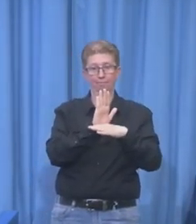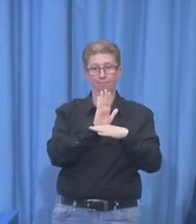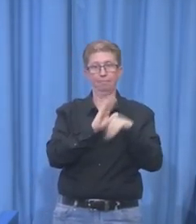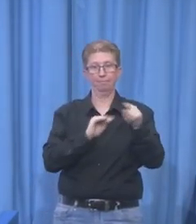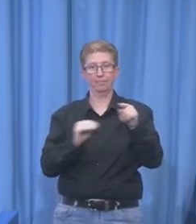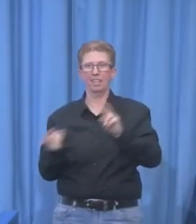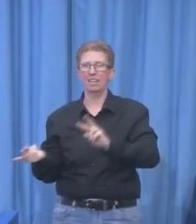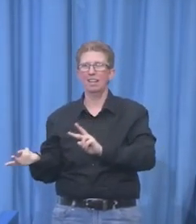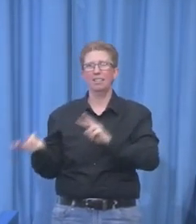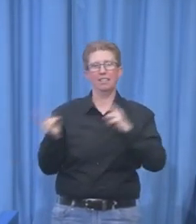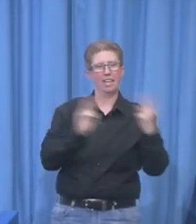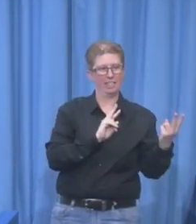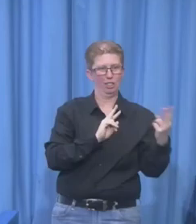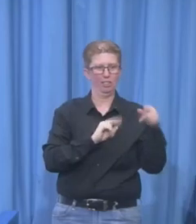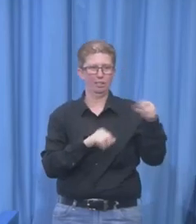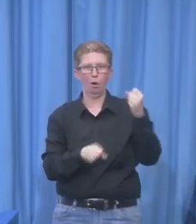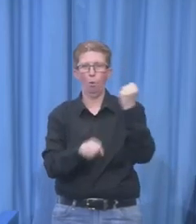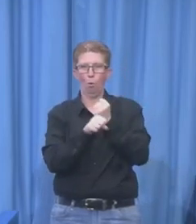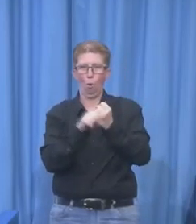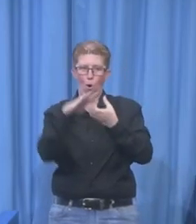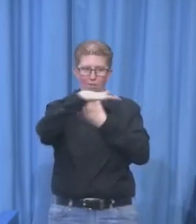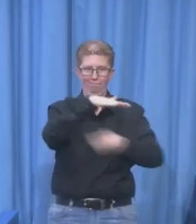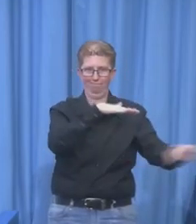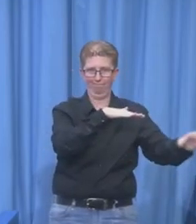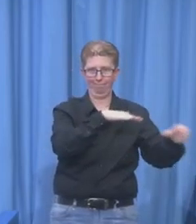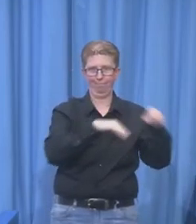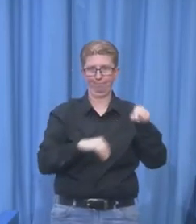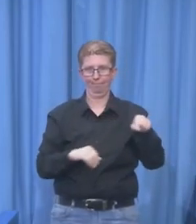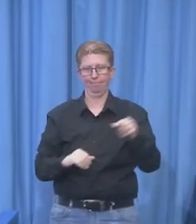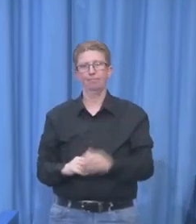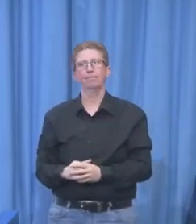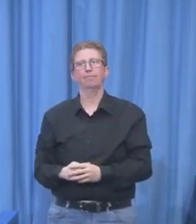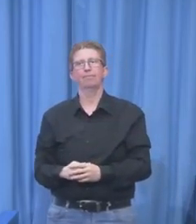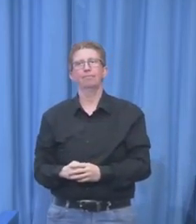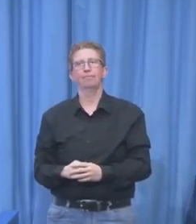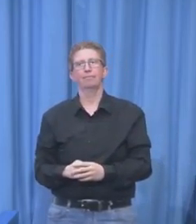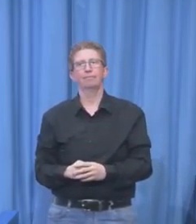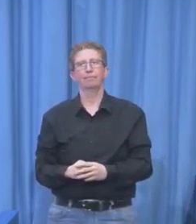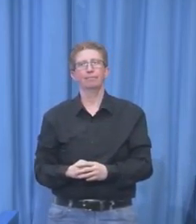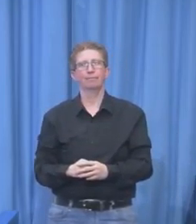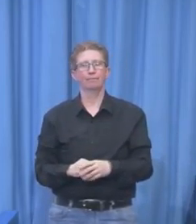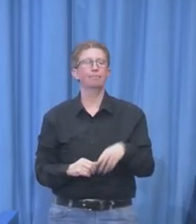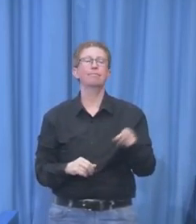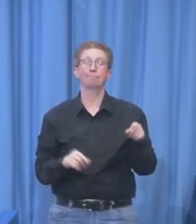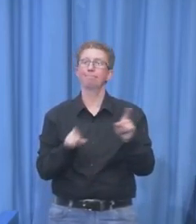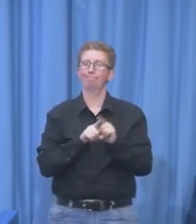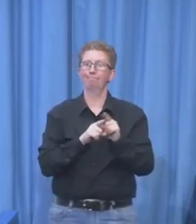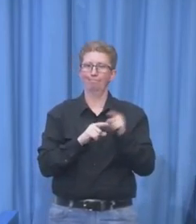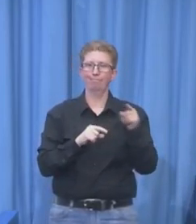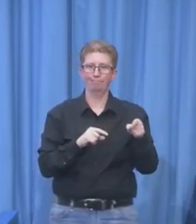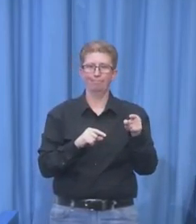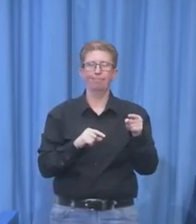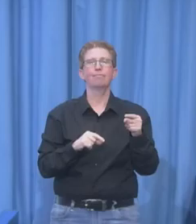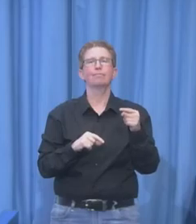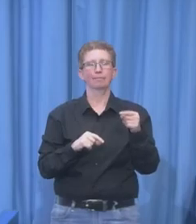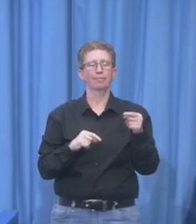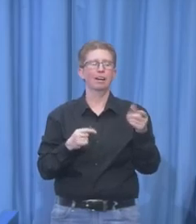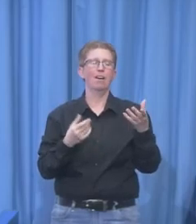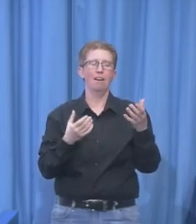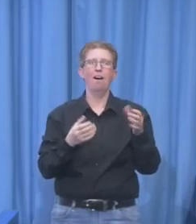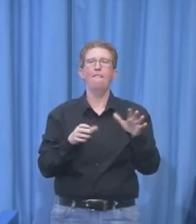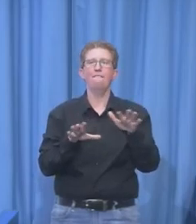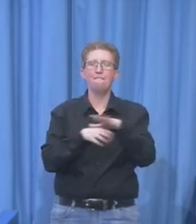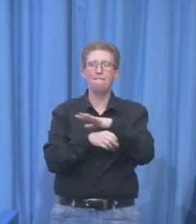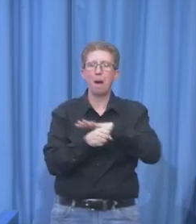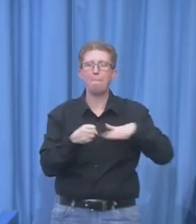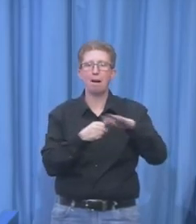collaboration between CJP, the Ruderman Family Foundation, and the Jewish Vocational Service. The goal of this internship program is